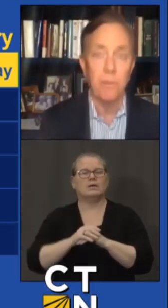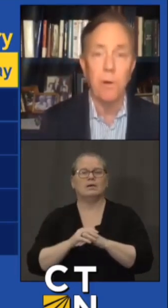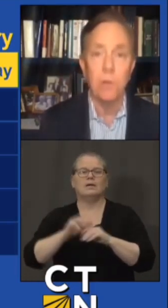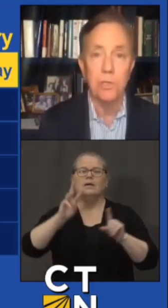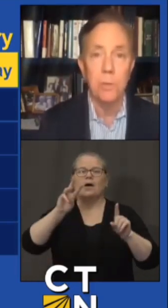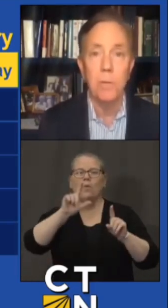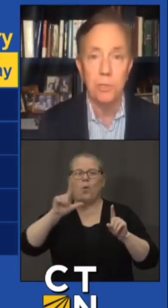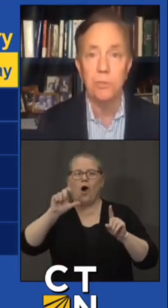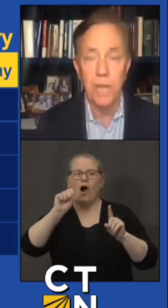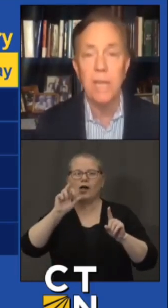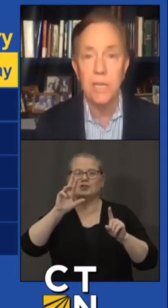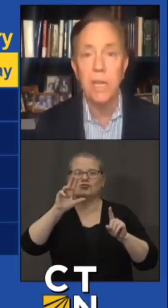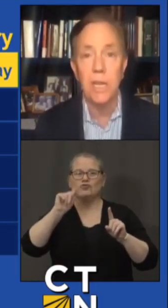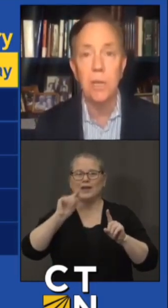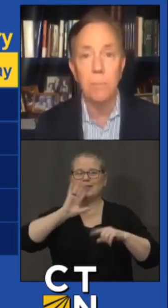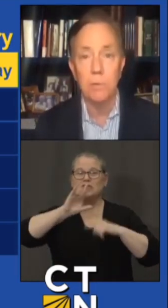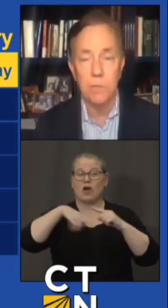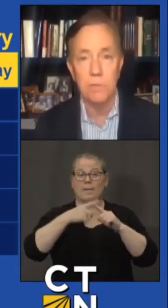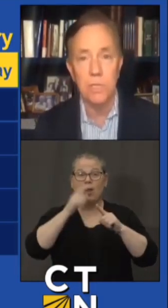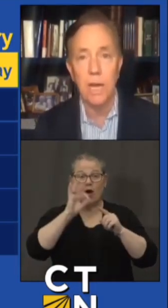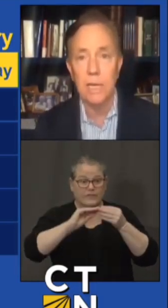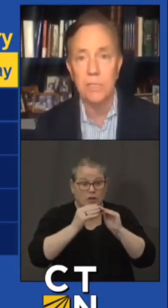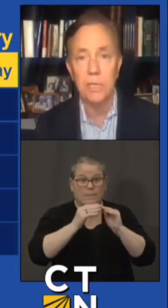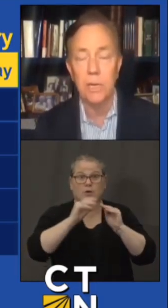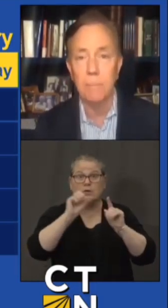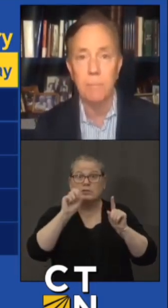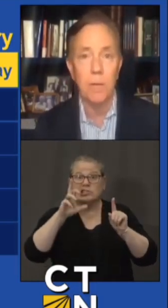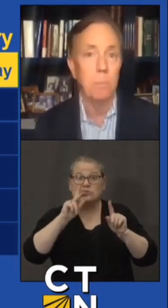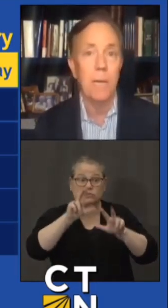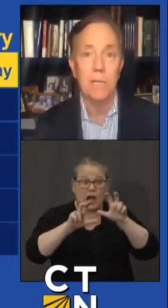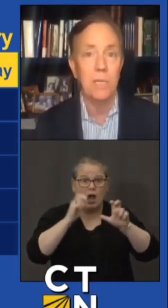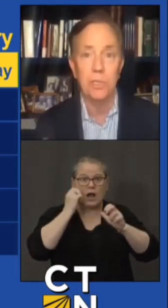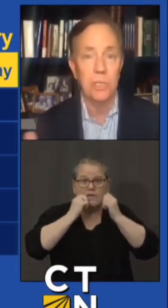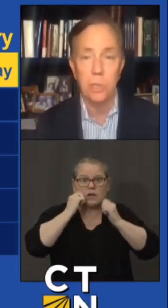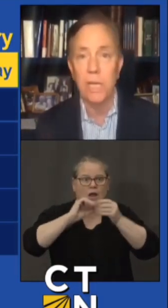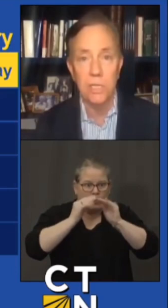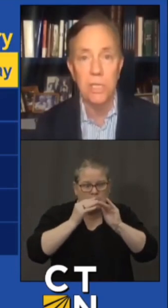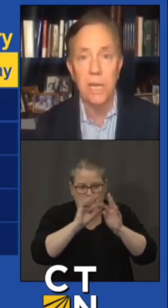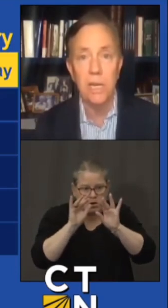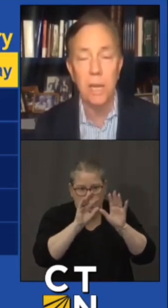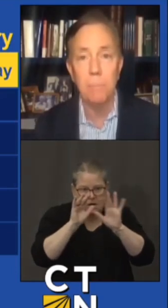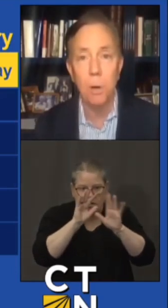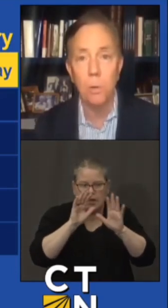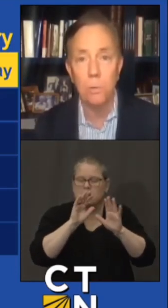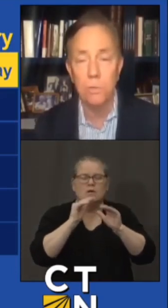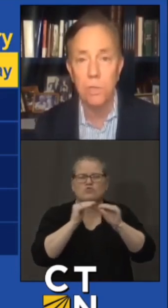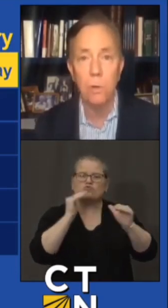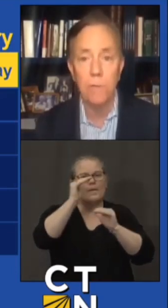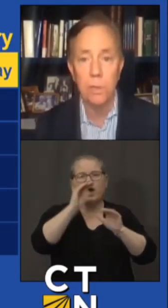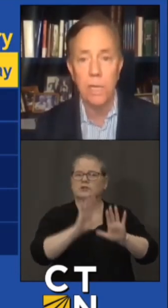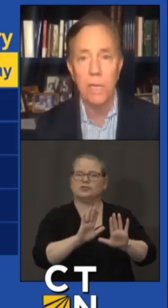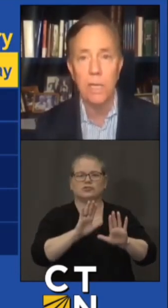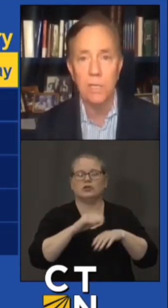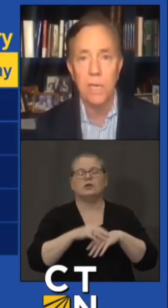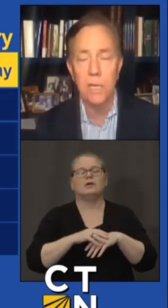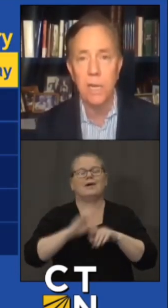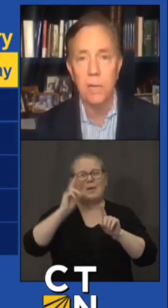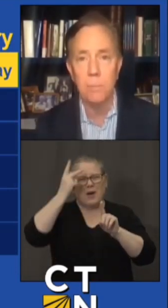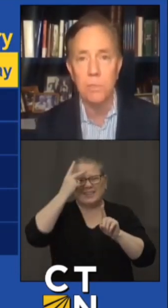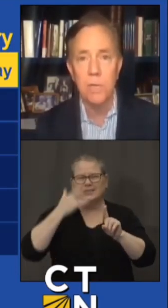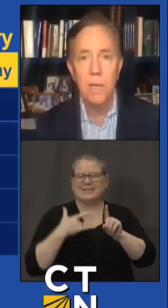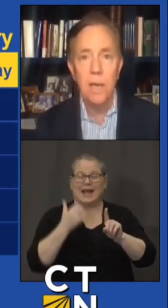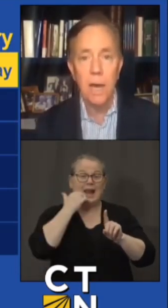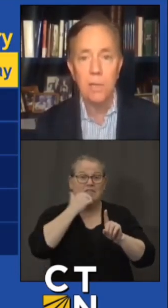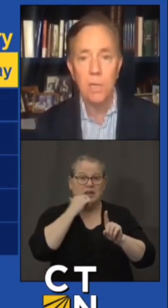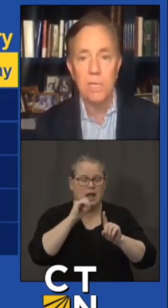If you focus too much on day-to-day numbers and stocks, politicians looking at day-to-day polls, COVID looking at the day-to-day